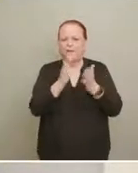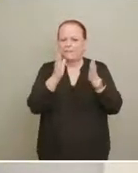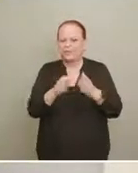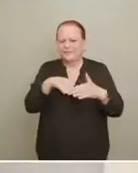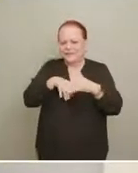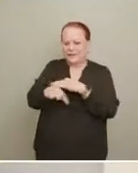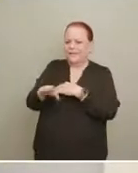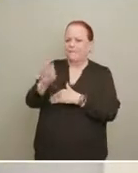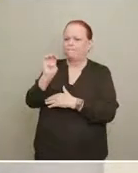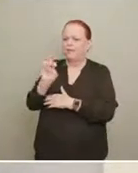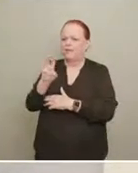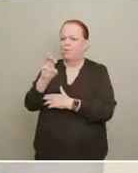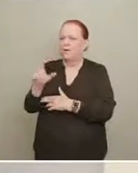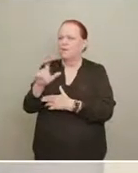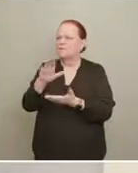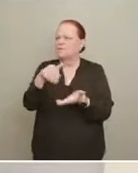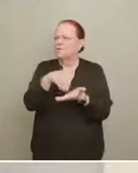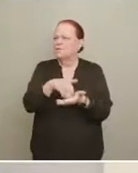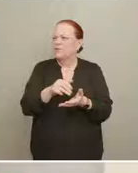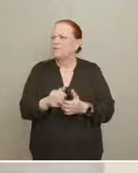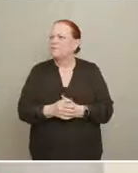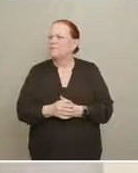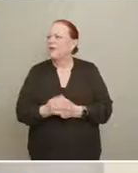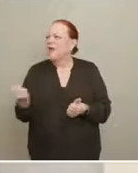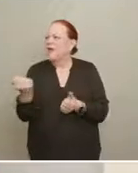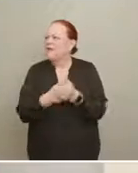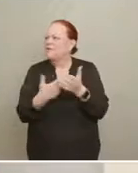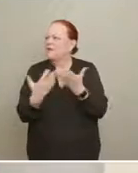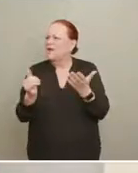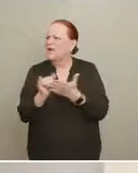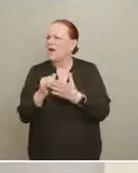comments, everything that the officer just described